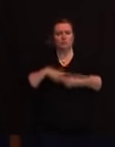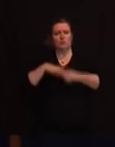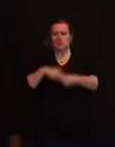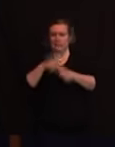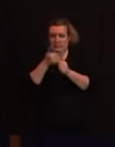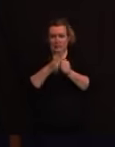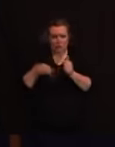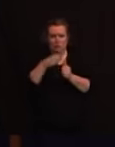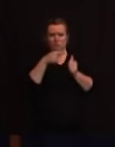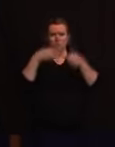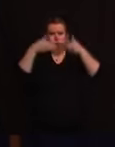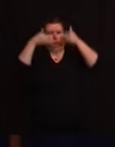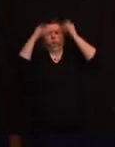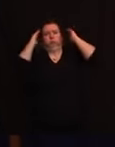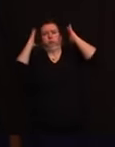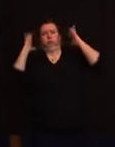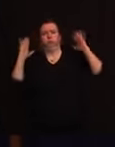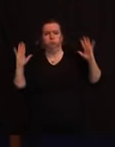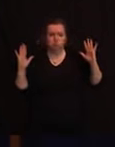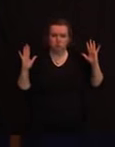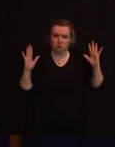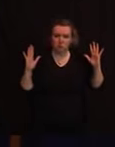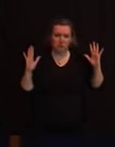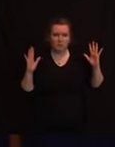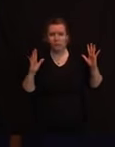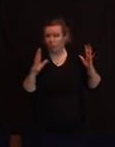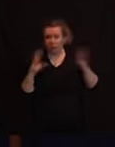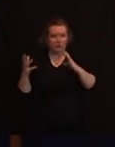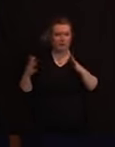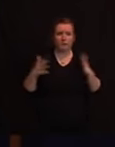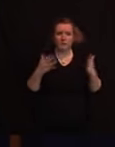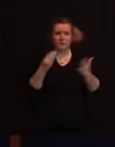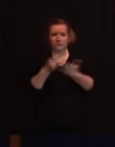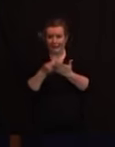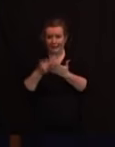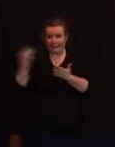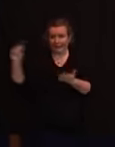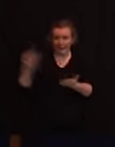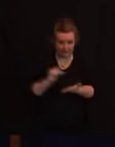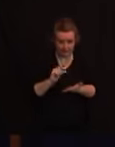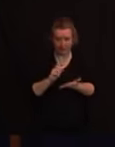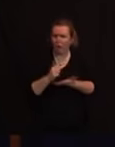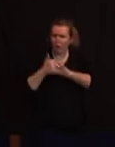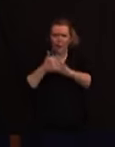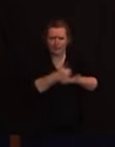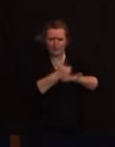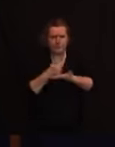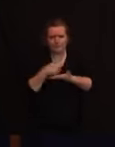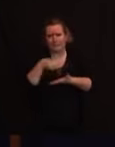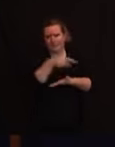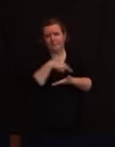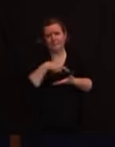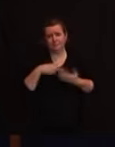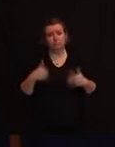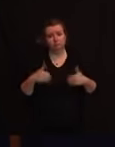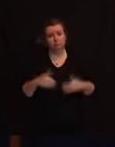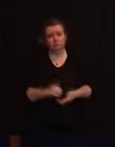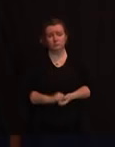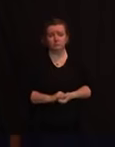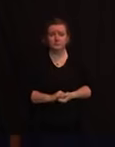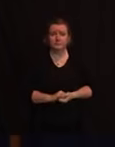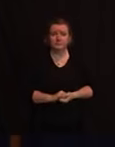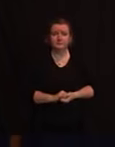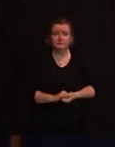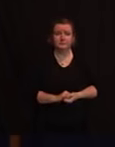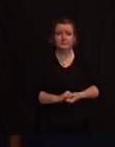their operations. We certainly hope this funding will support them during an extremely challenging time. I want to also